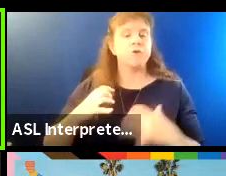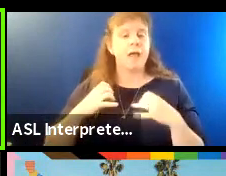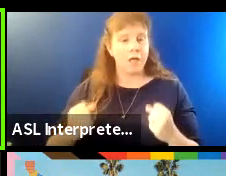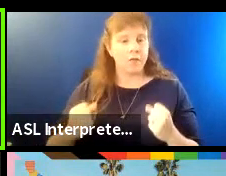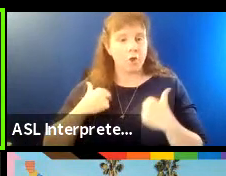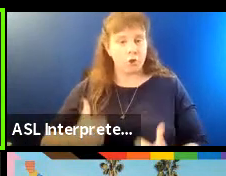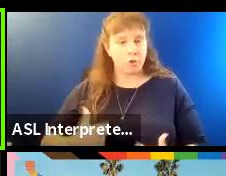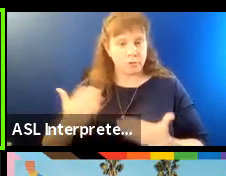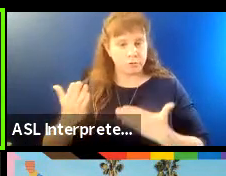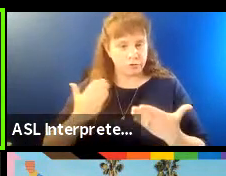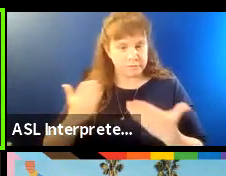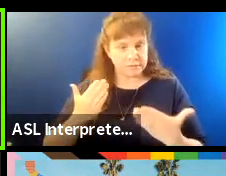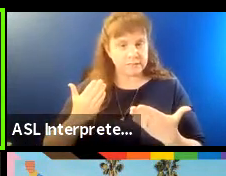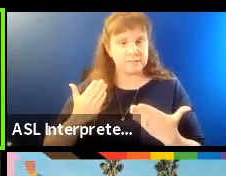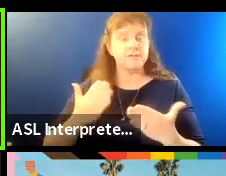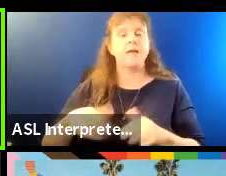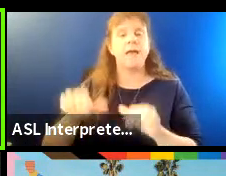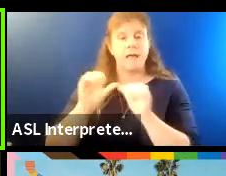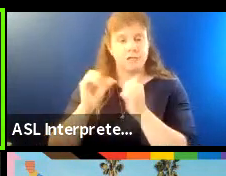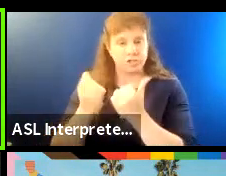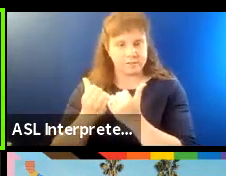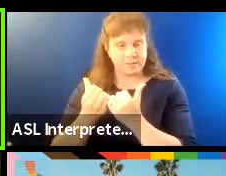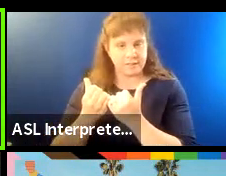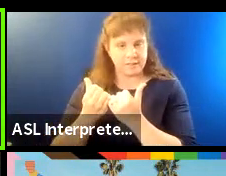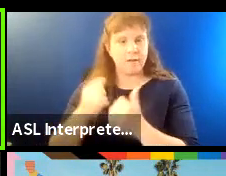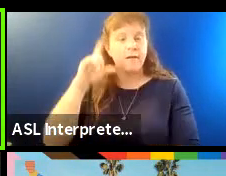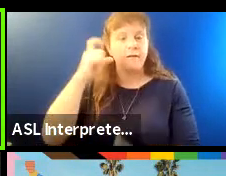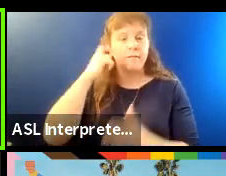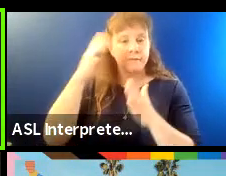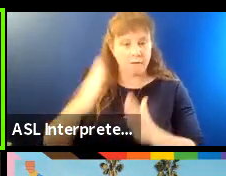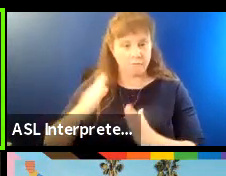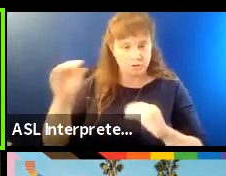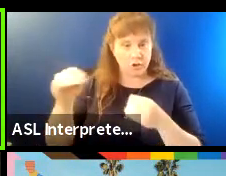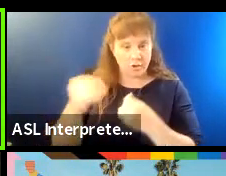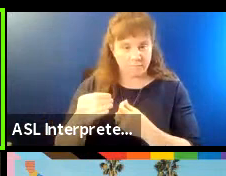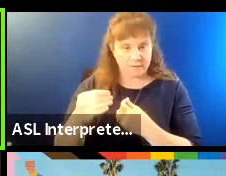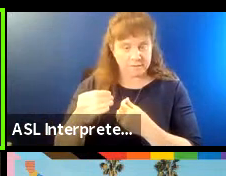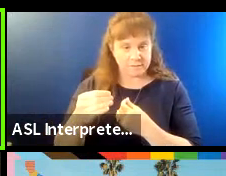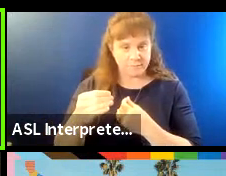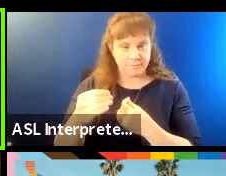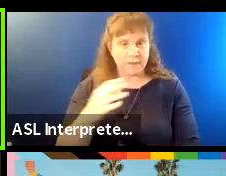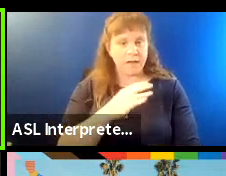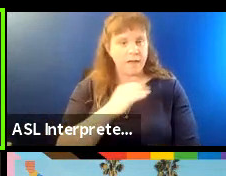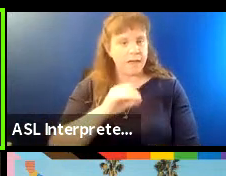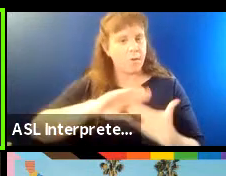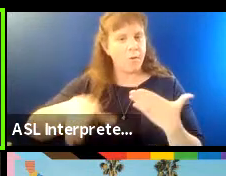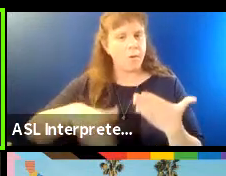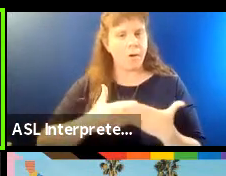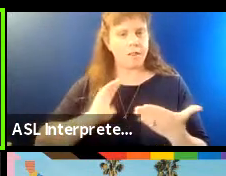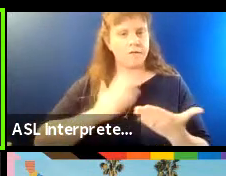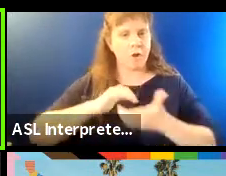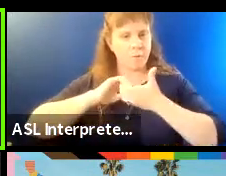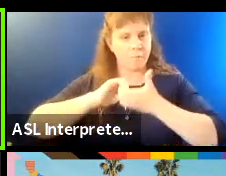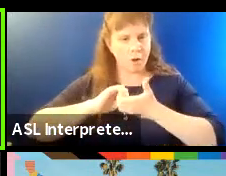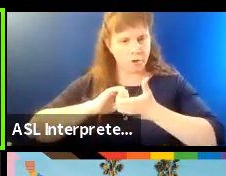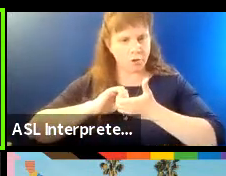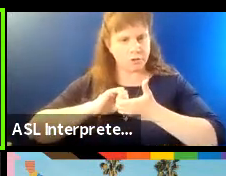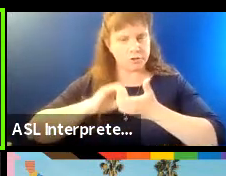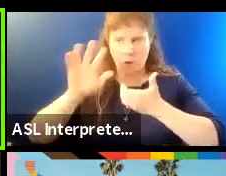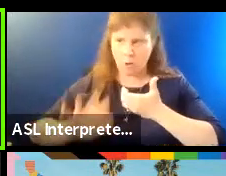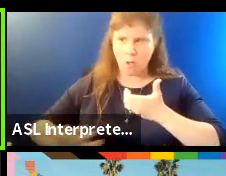Human Services Agency, the Governor's Office, and all of our partners across